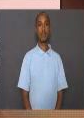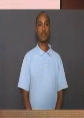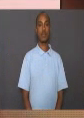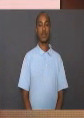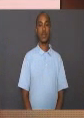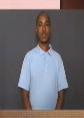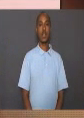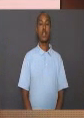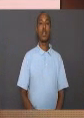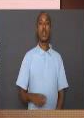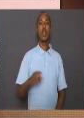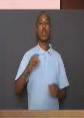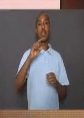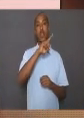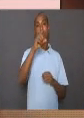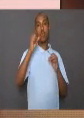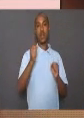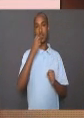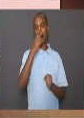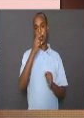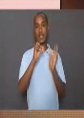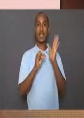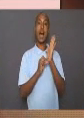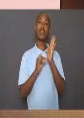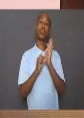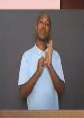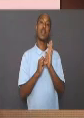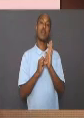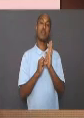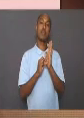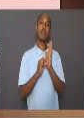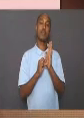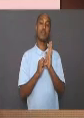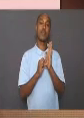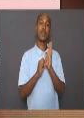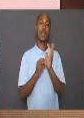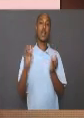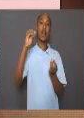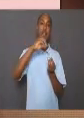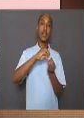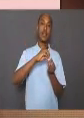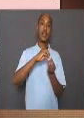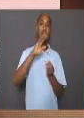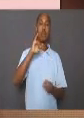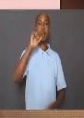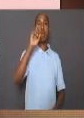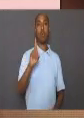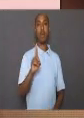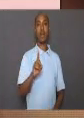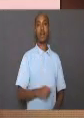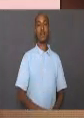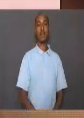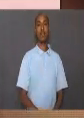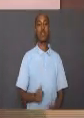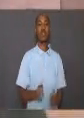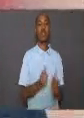As you can see, the atomic number increases by 1 for every succeeding